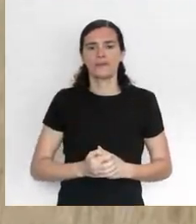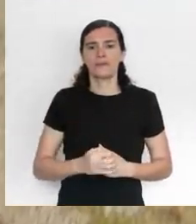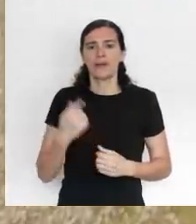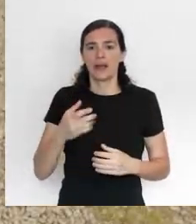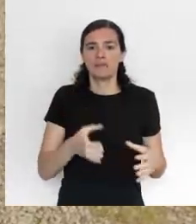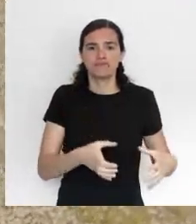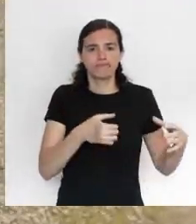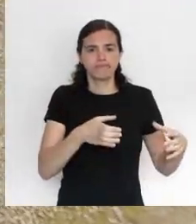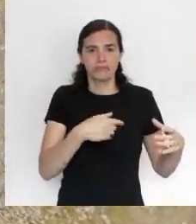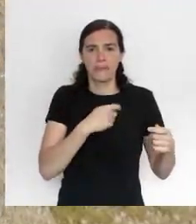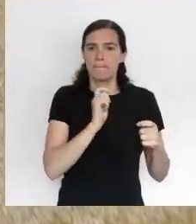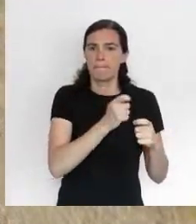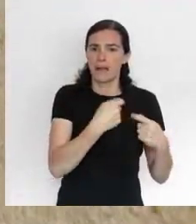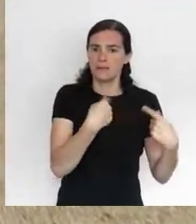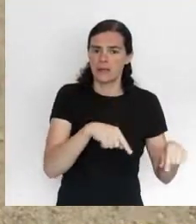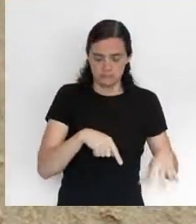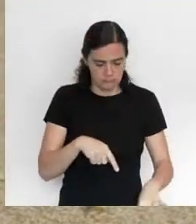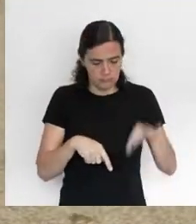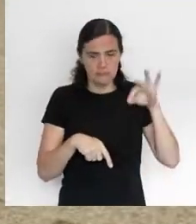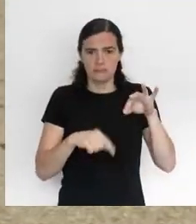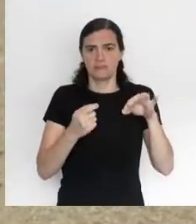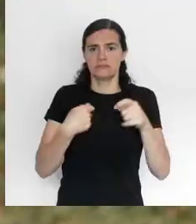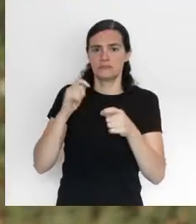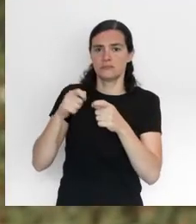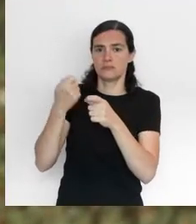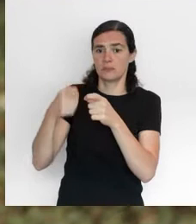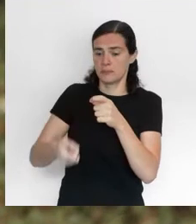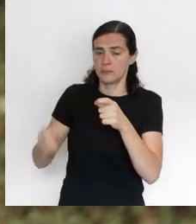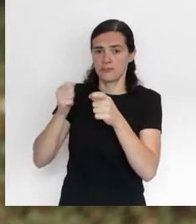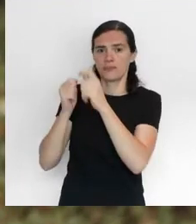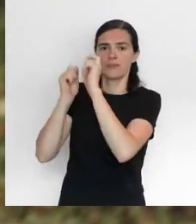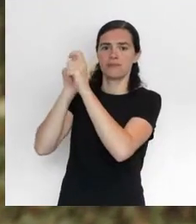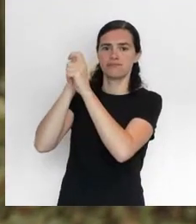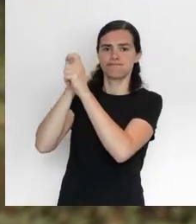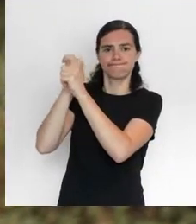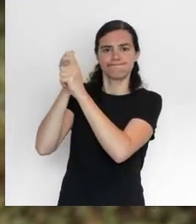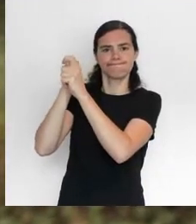a bucket full of nails, then you take a nail and you hammer